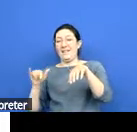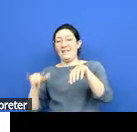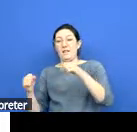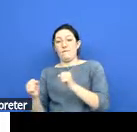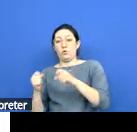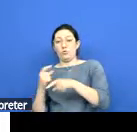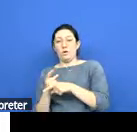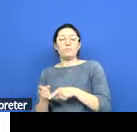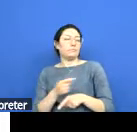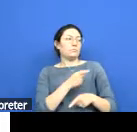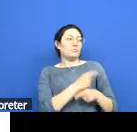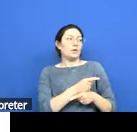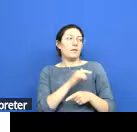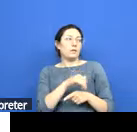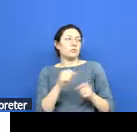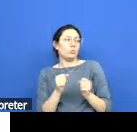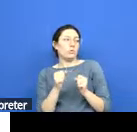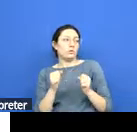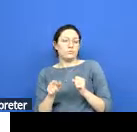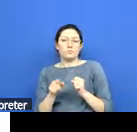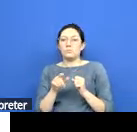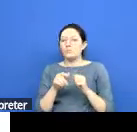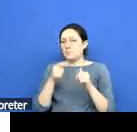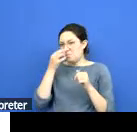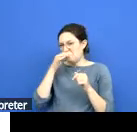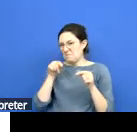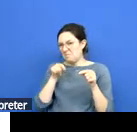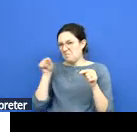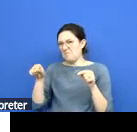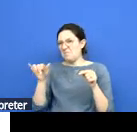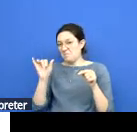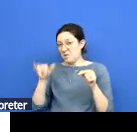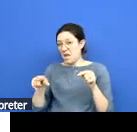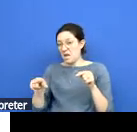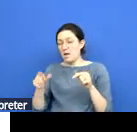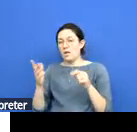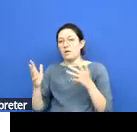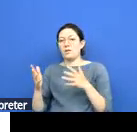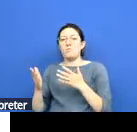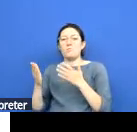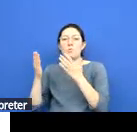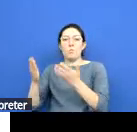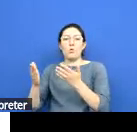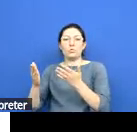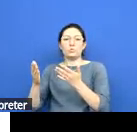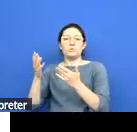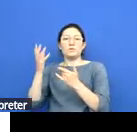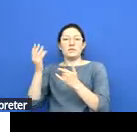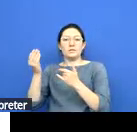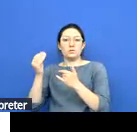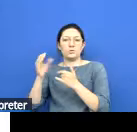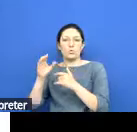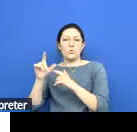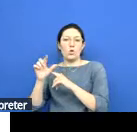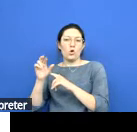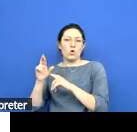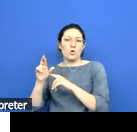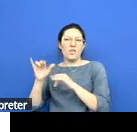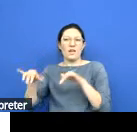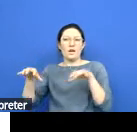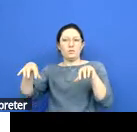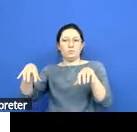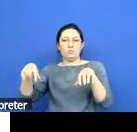That's the cooler. Okay. Because over on just by the road, they have proposed exterior cooler, and I just wanted to make sure that